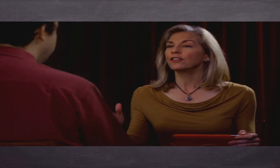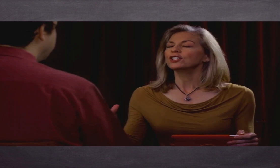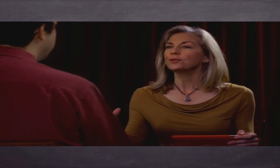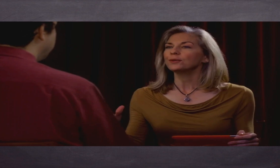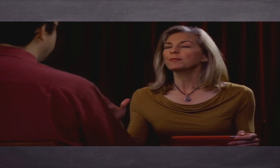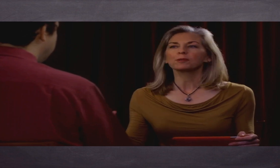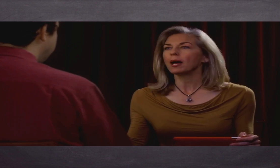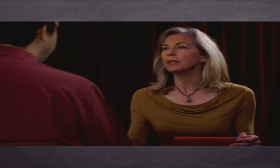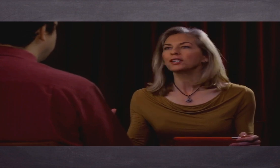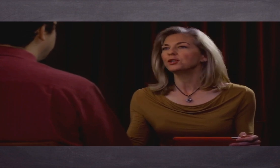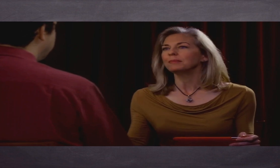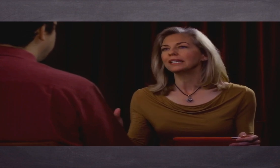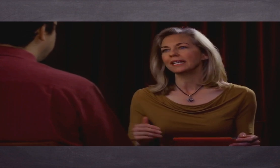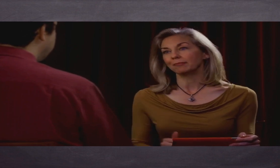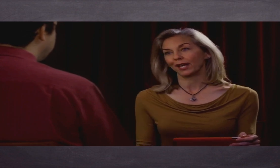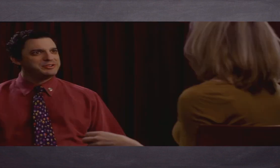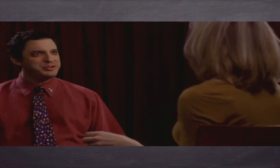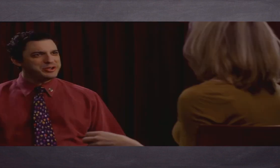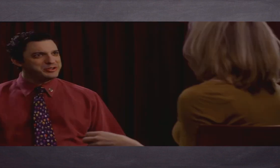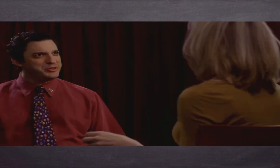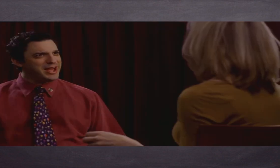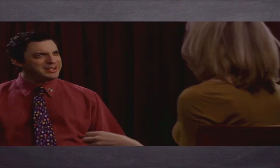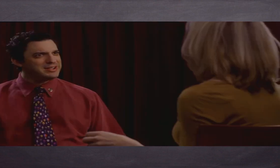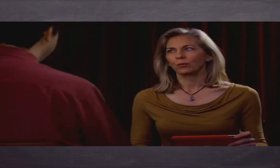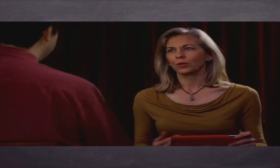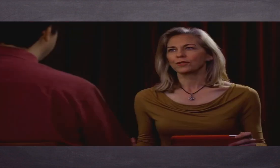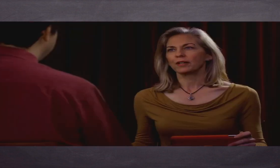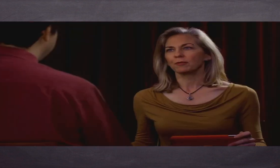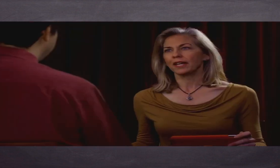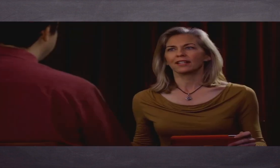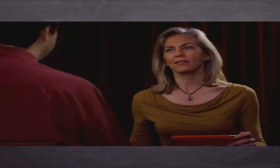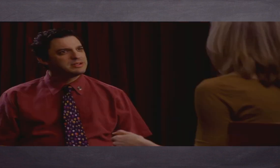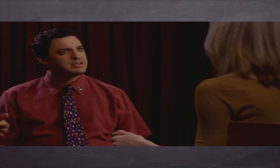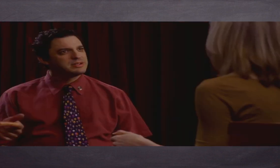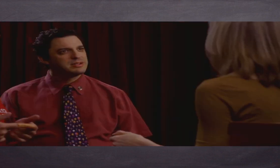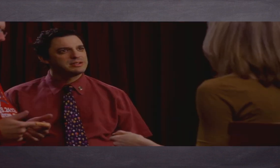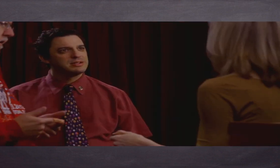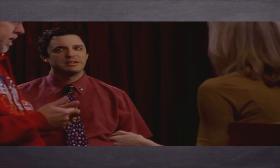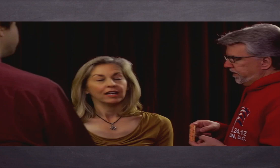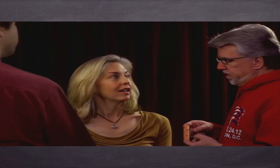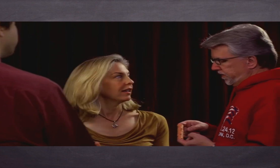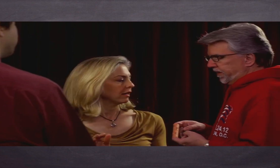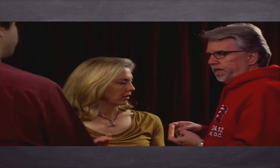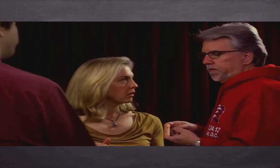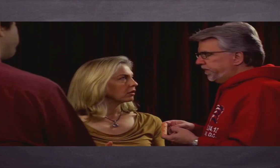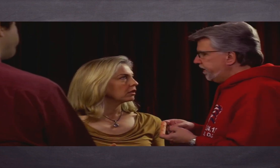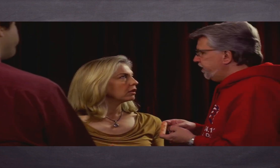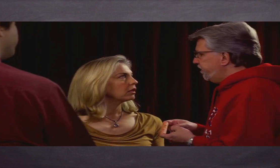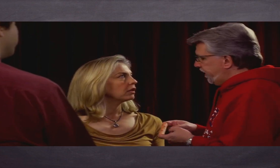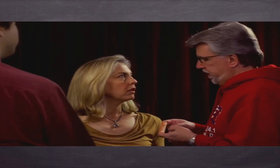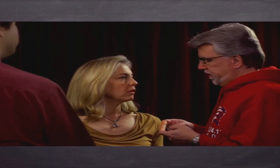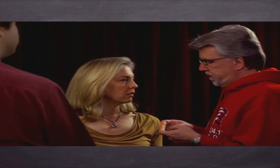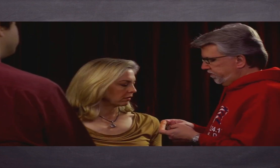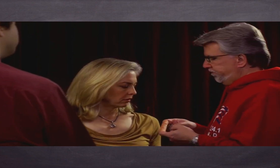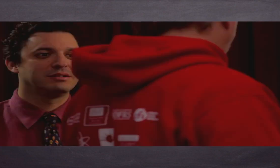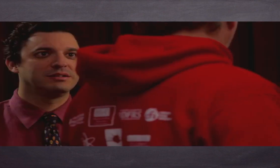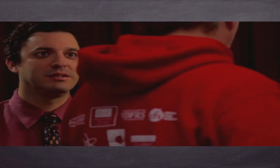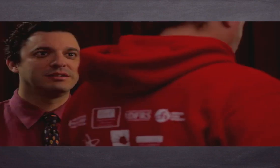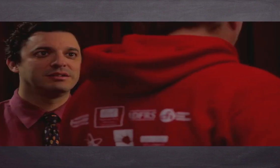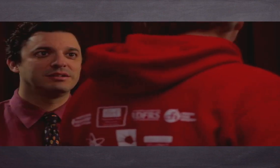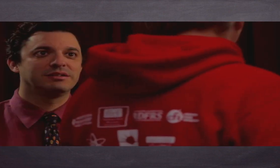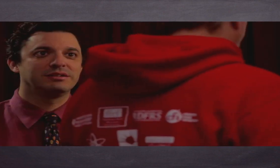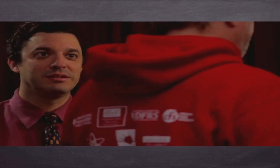Right. And they're going to do it in the most public and humiliating manner. You can do that? The world is my domain, David. Of course I can do that. Hey, sorry. I didn't know you had company. Um,